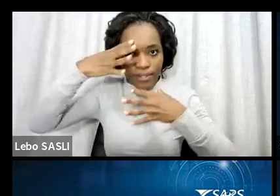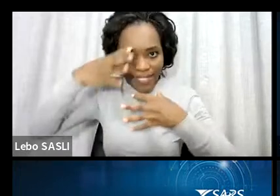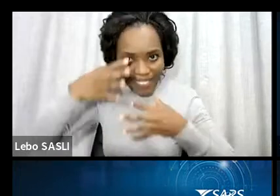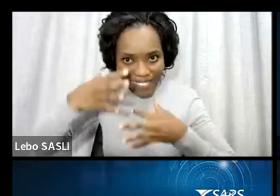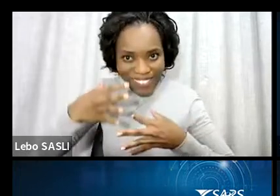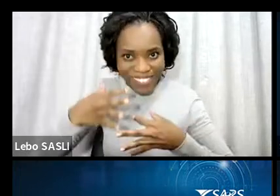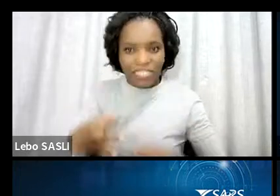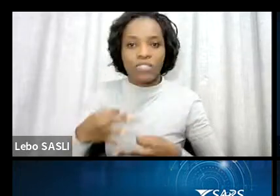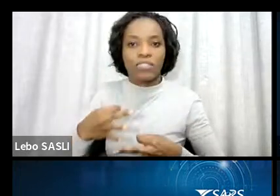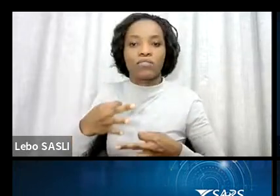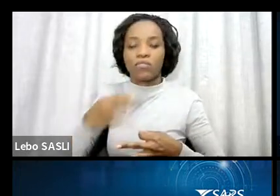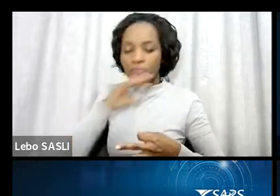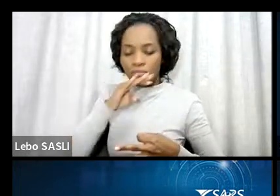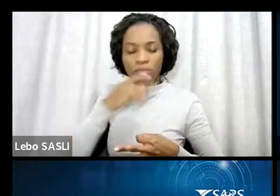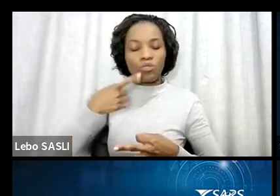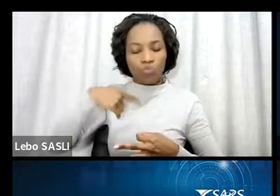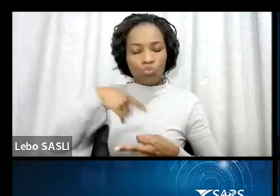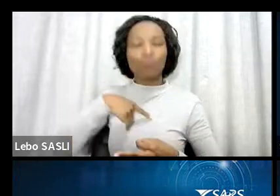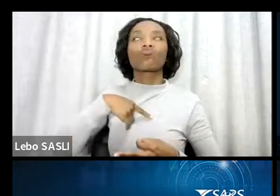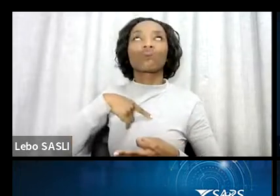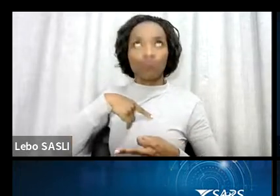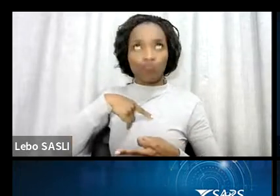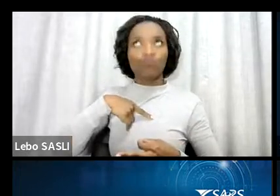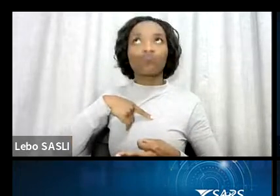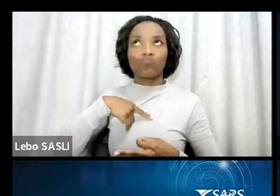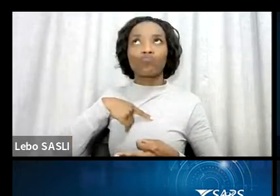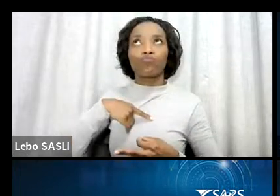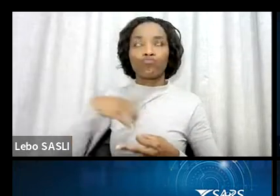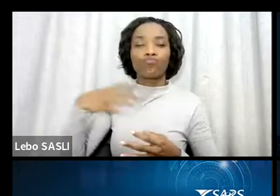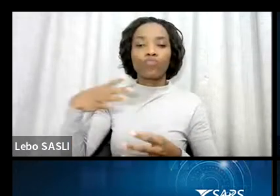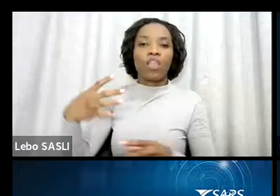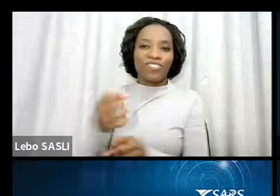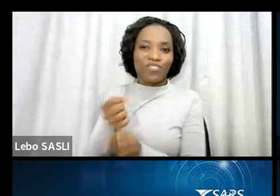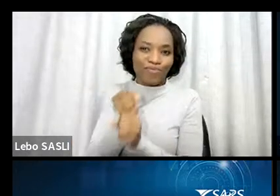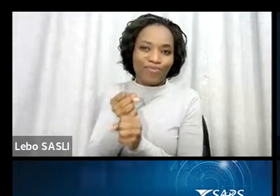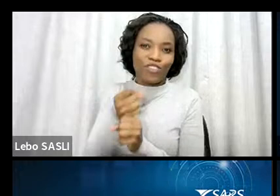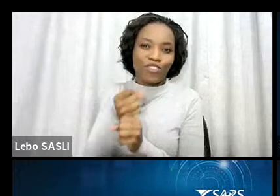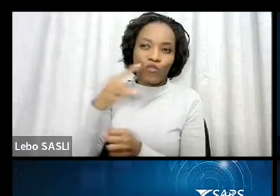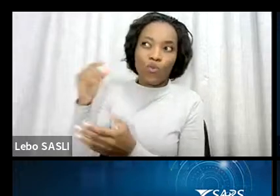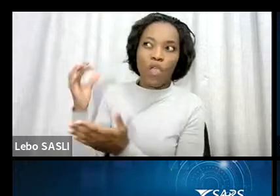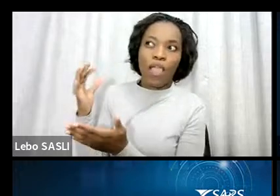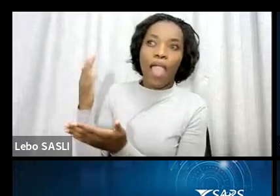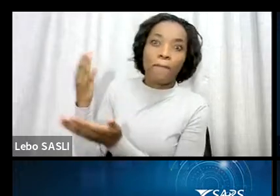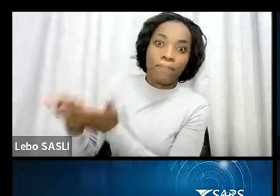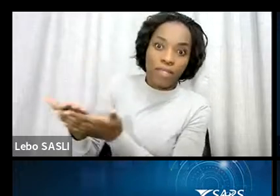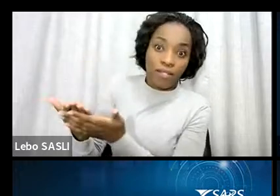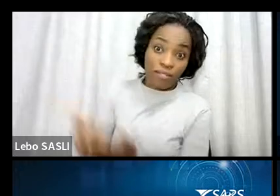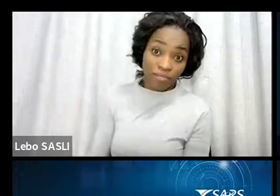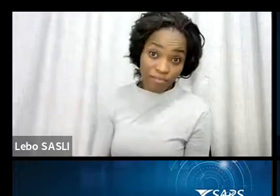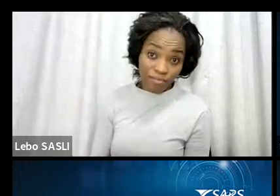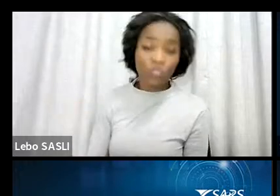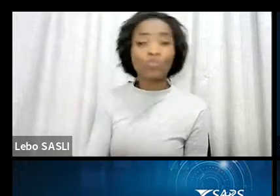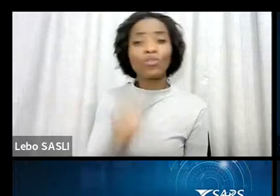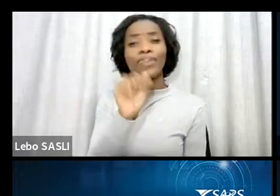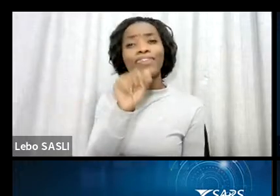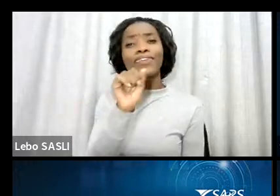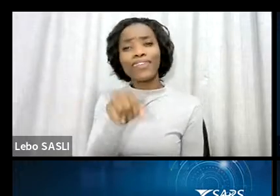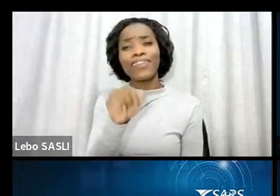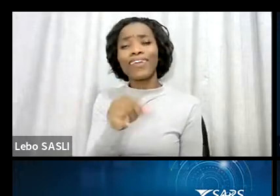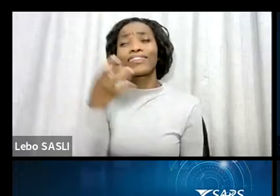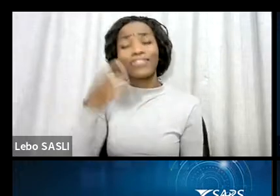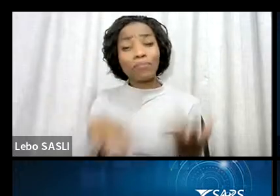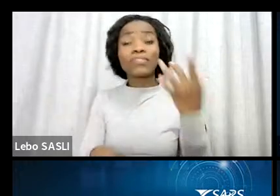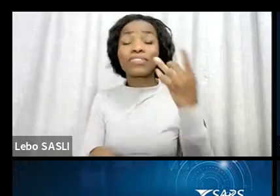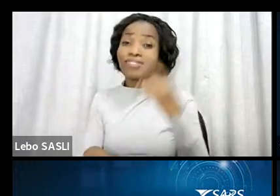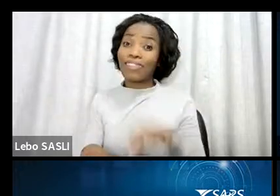a conclusion in relation to your appeal. So there are sometimes